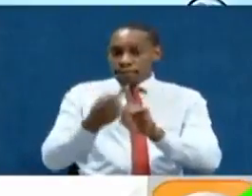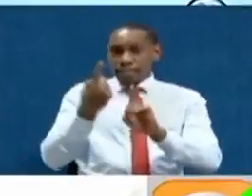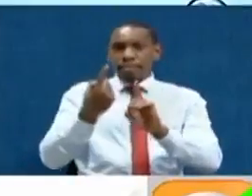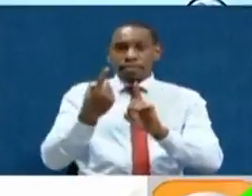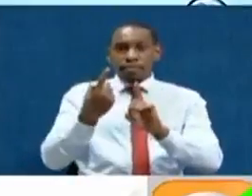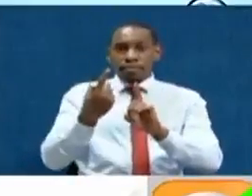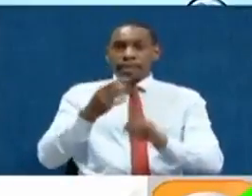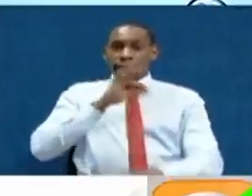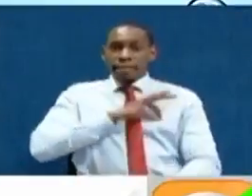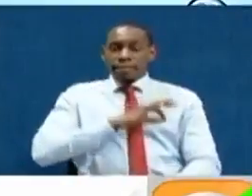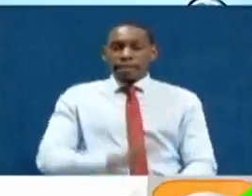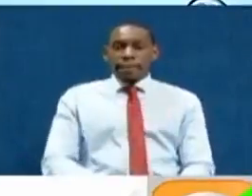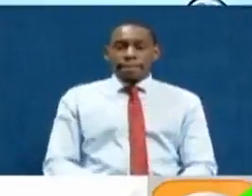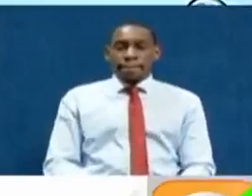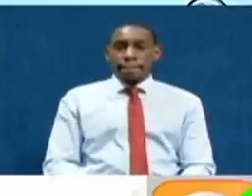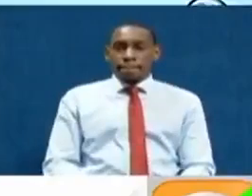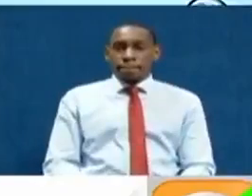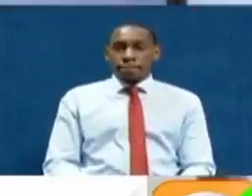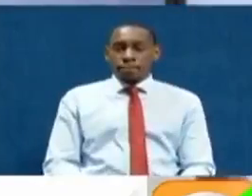first beneficiaries.